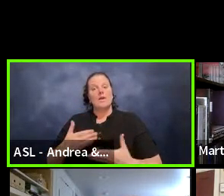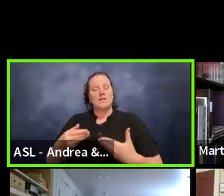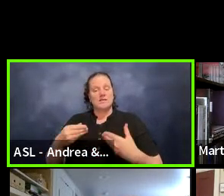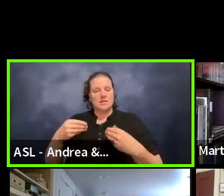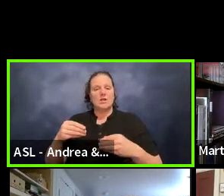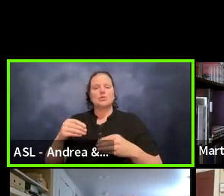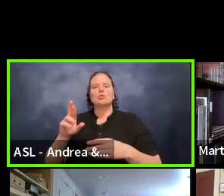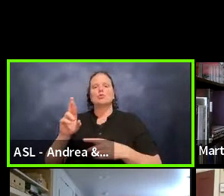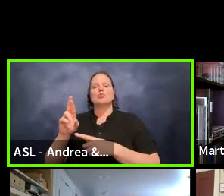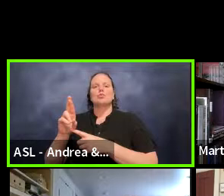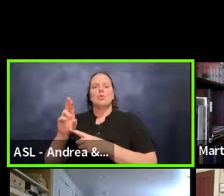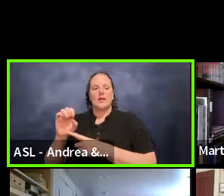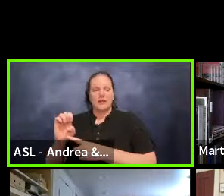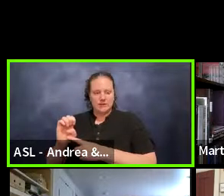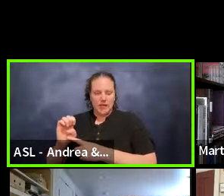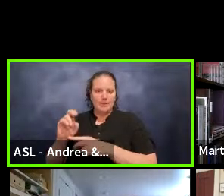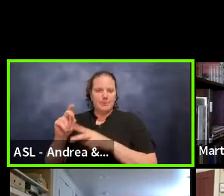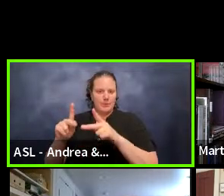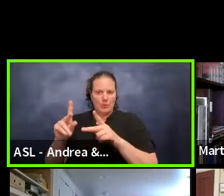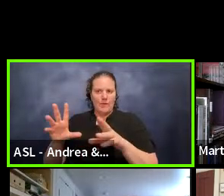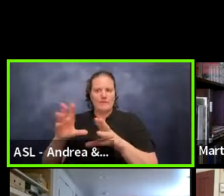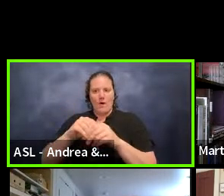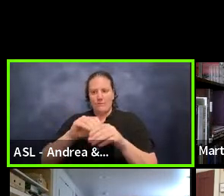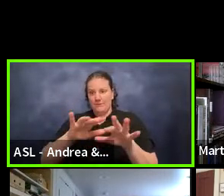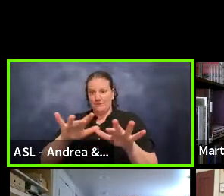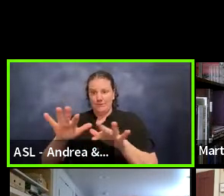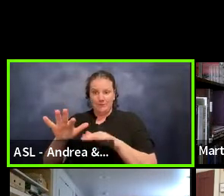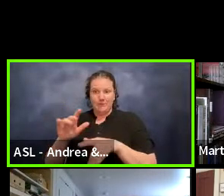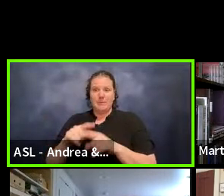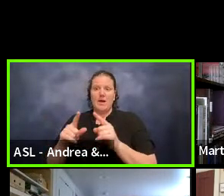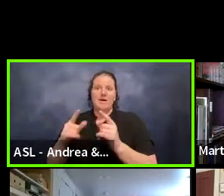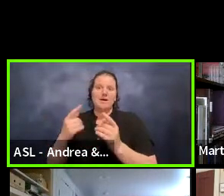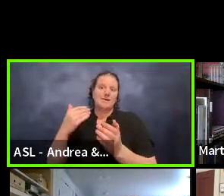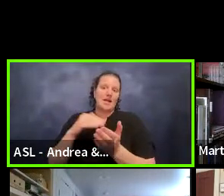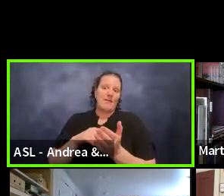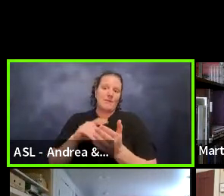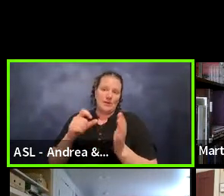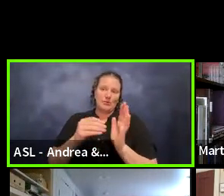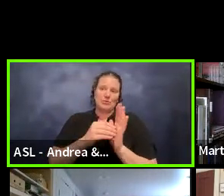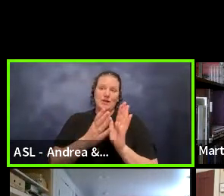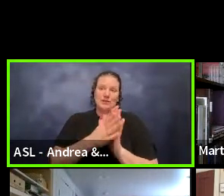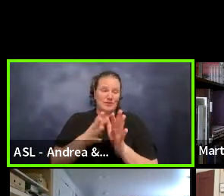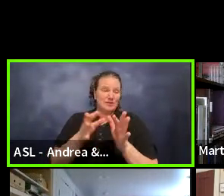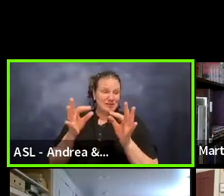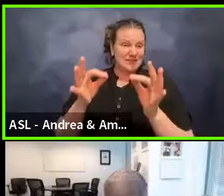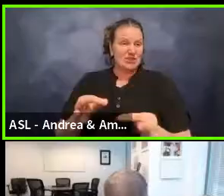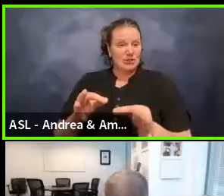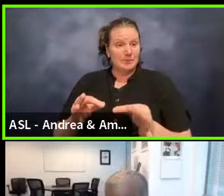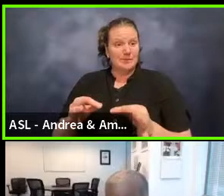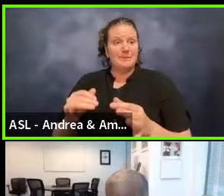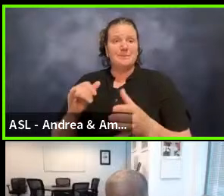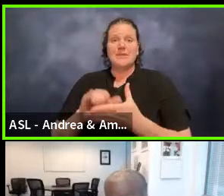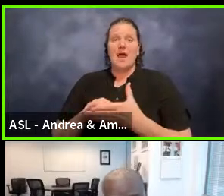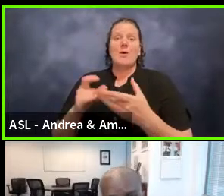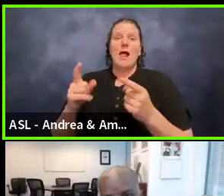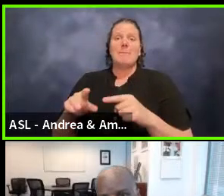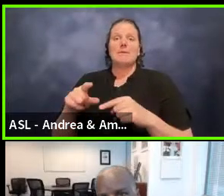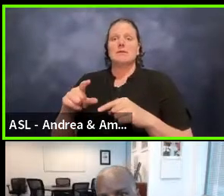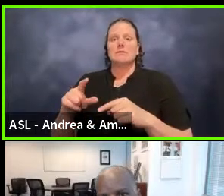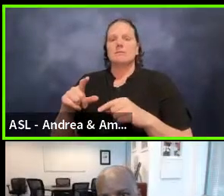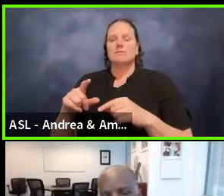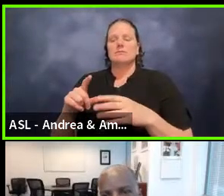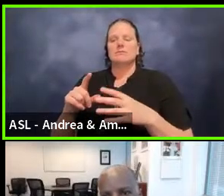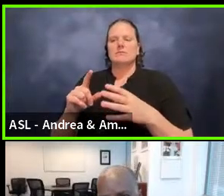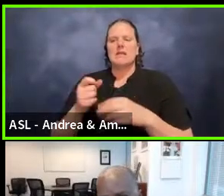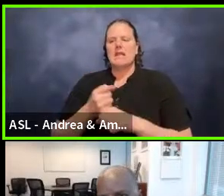folks will be engaging with them. But once again, we have to have a record of decision, which will come late next year, because what